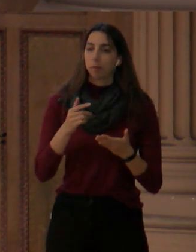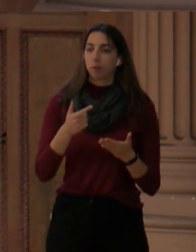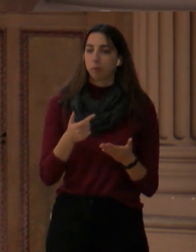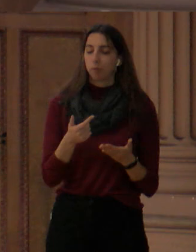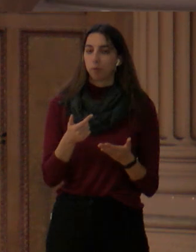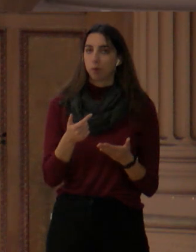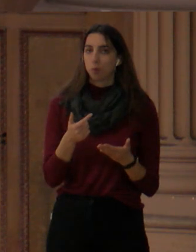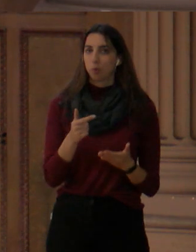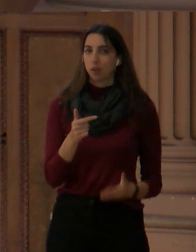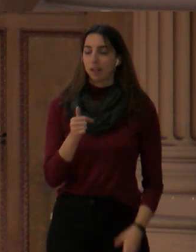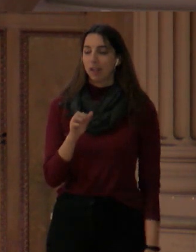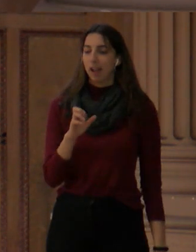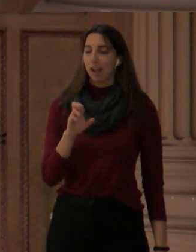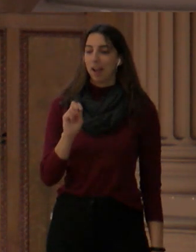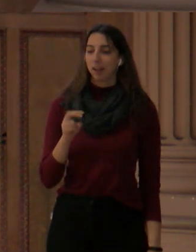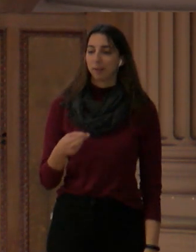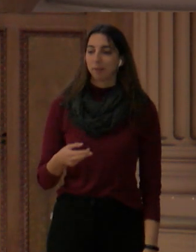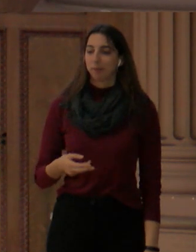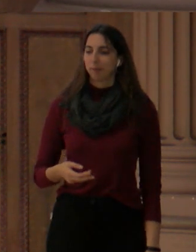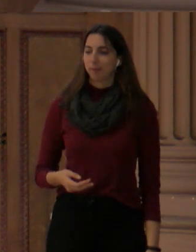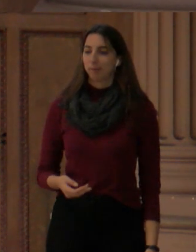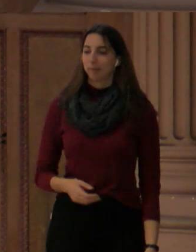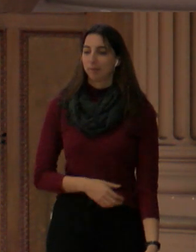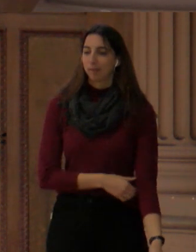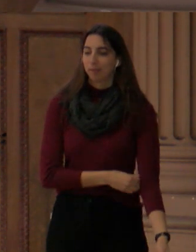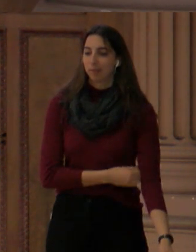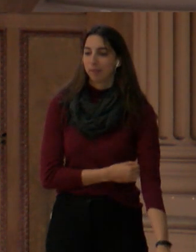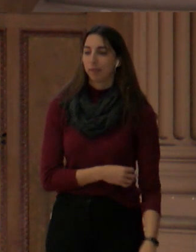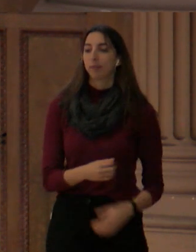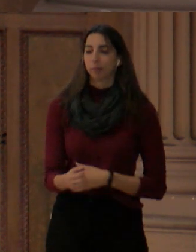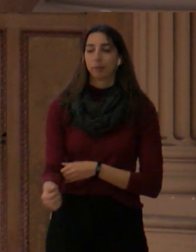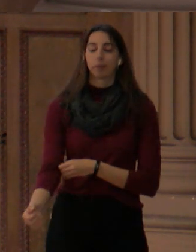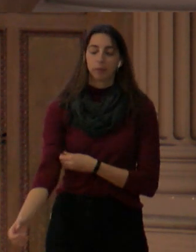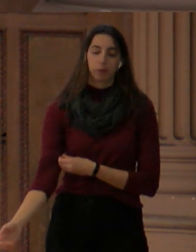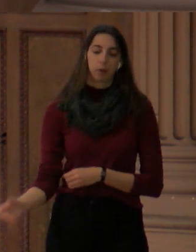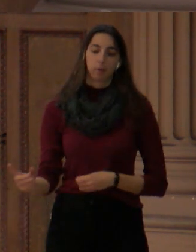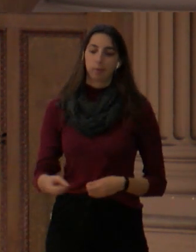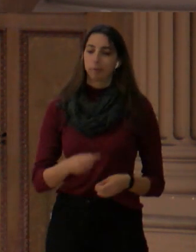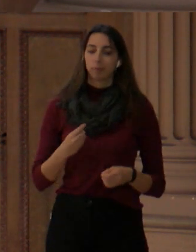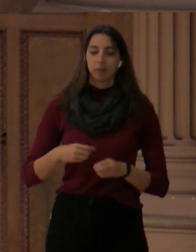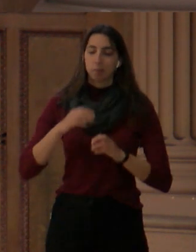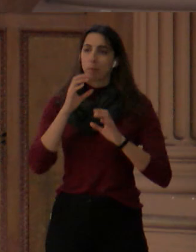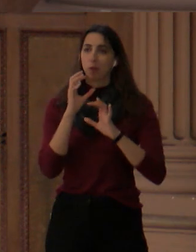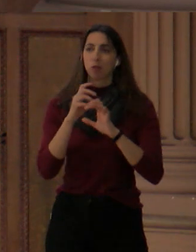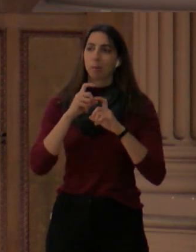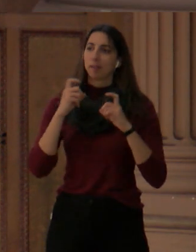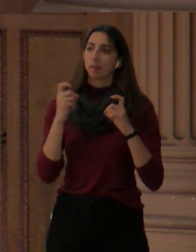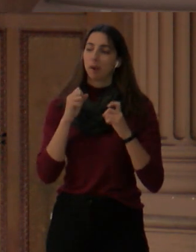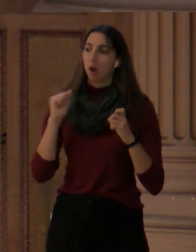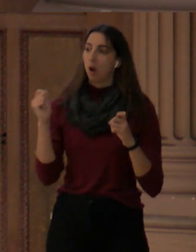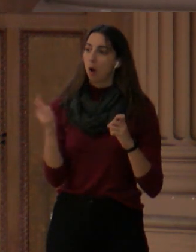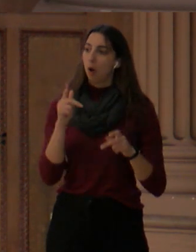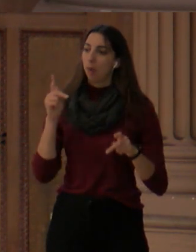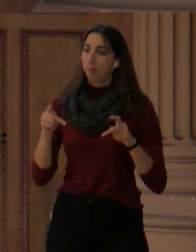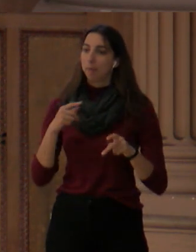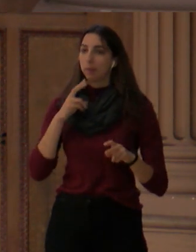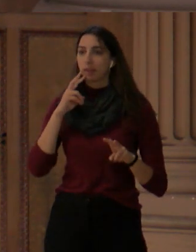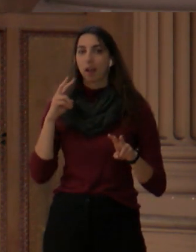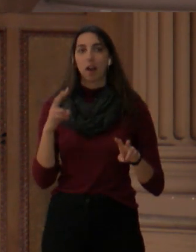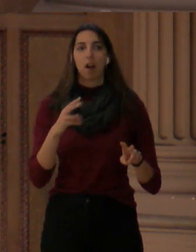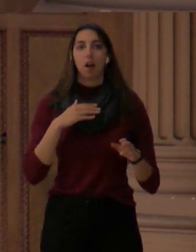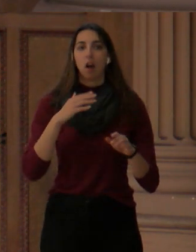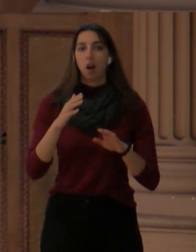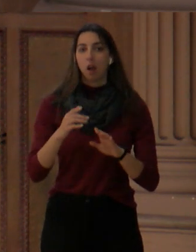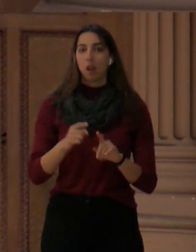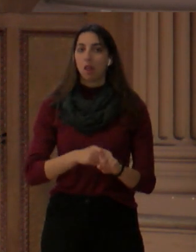the priest took the horn of oil from the tent and anointed Solomon. They blew the trumpet and all the people said, Long live King